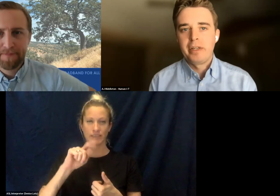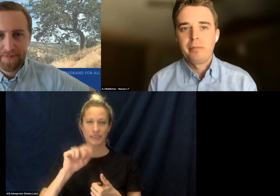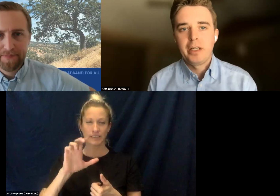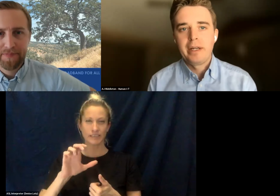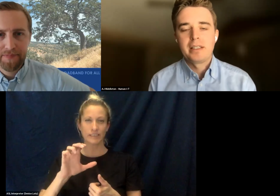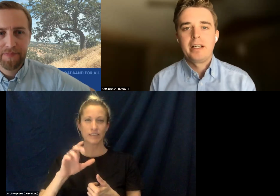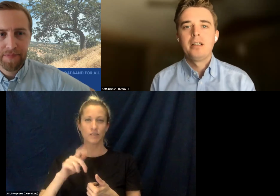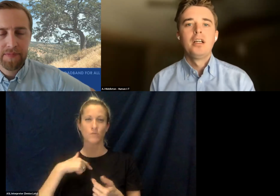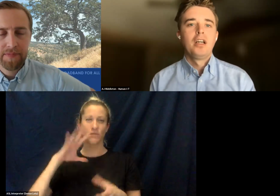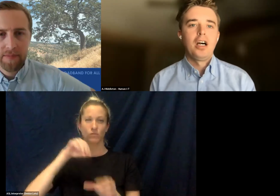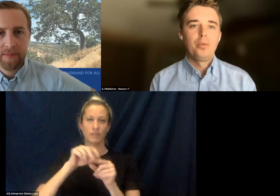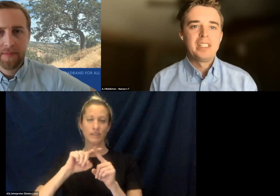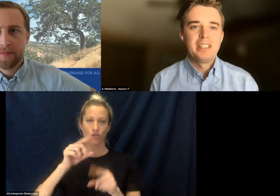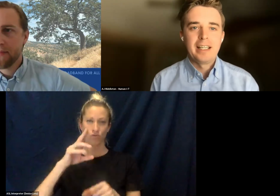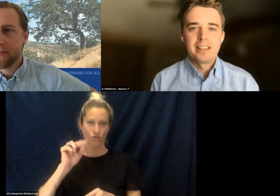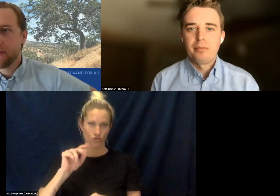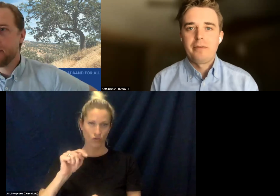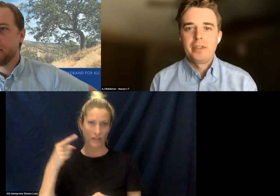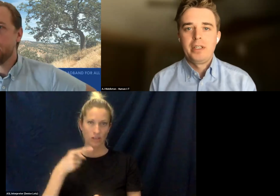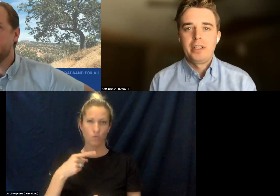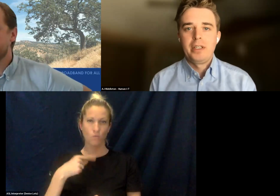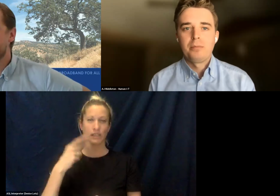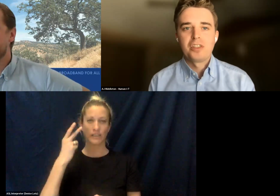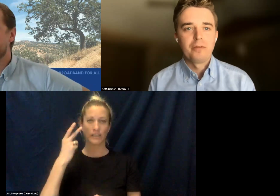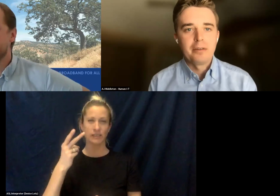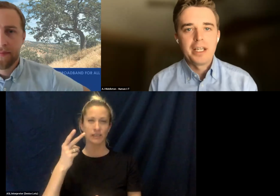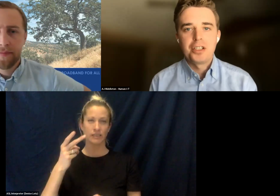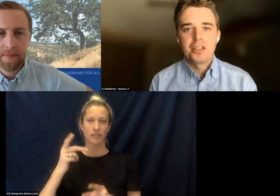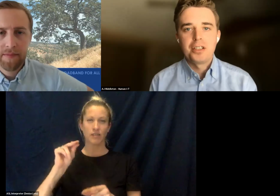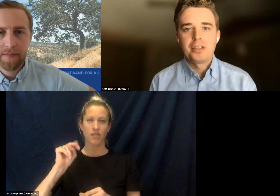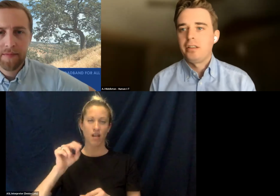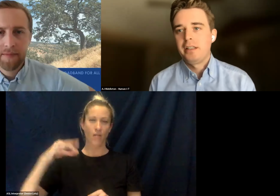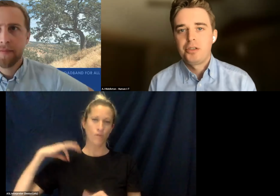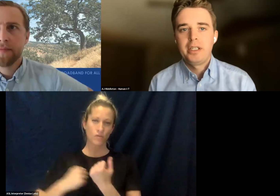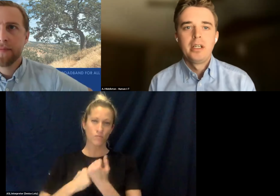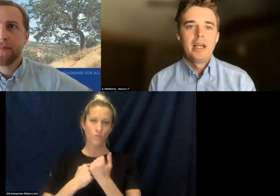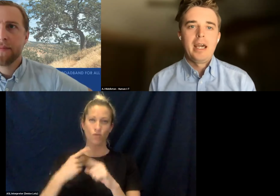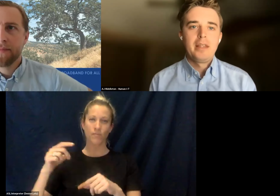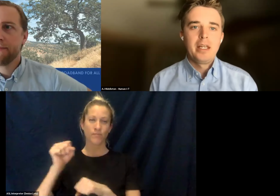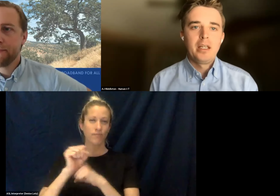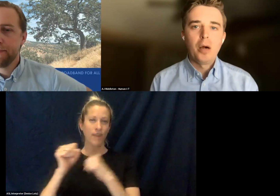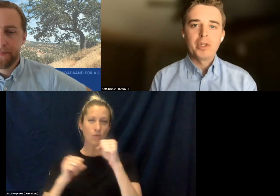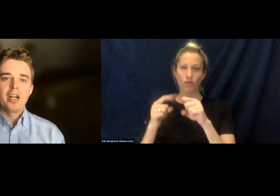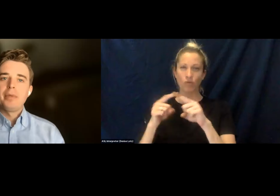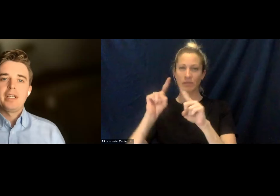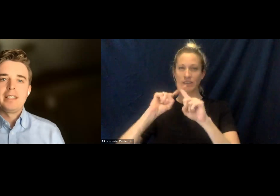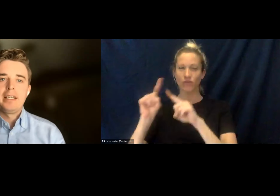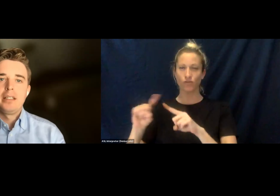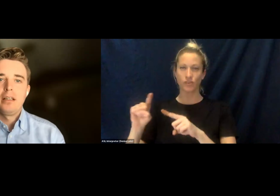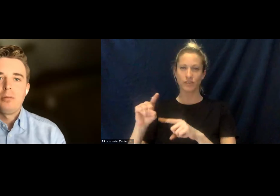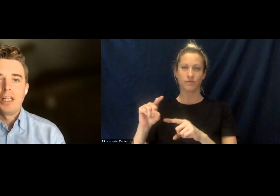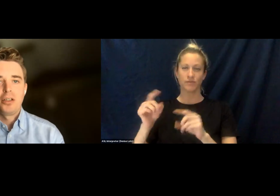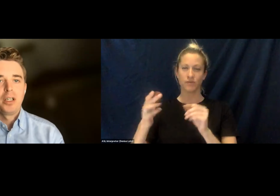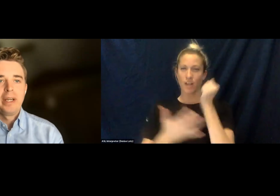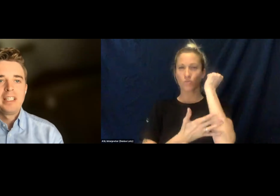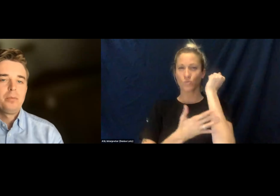We participated in many grants there. We seek as a nonprofit support from foundations all across the country. And then with our ability